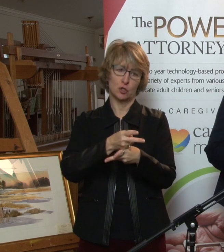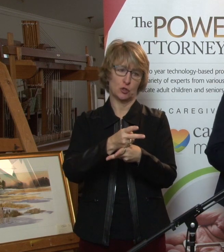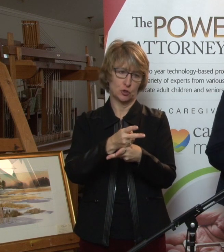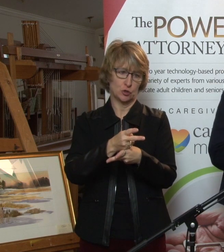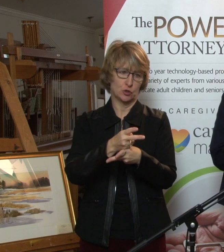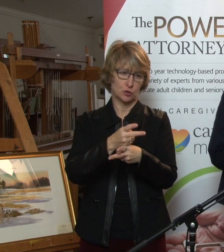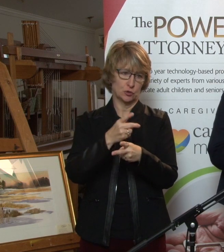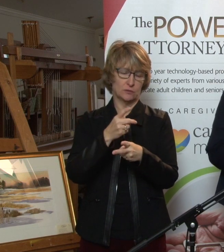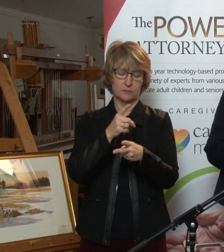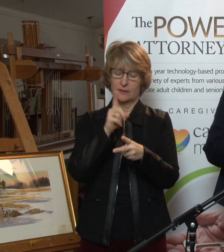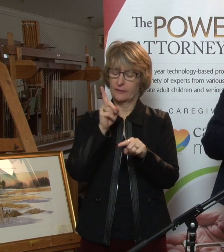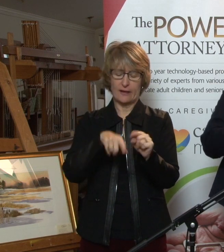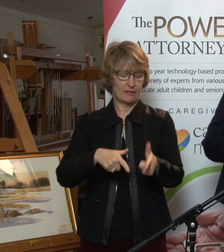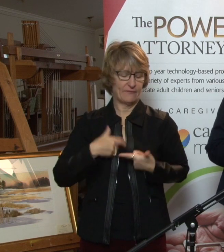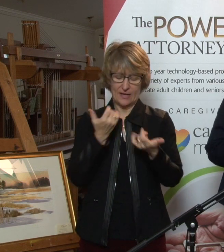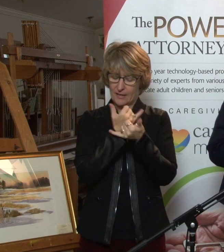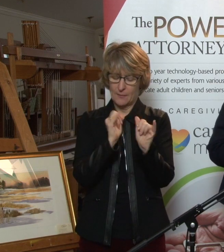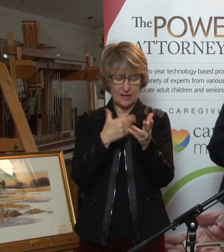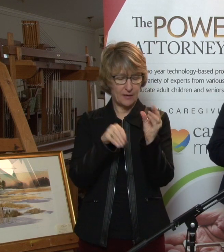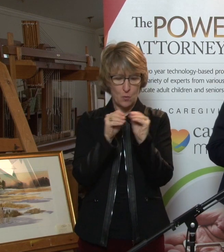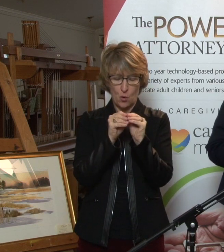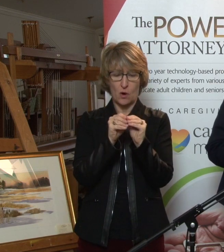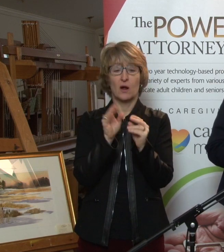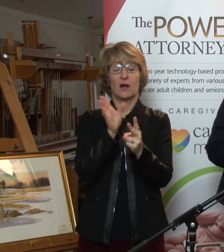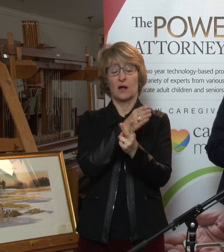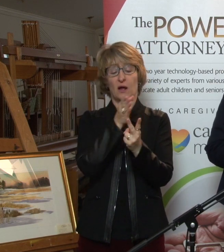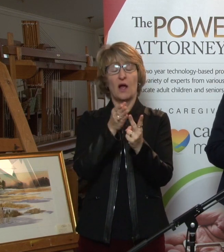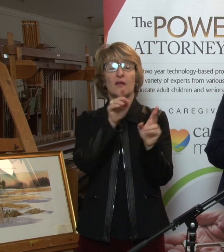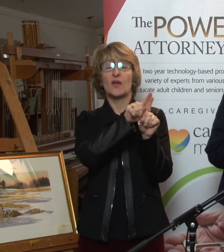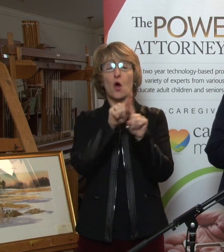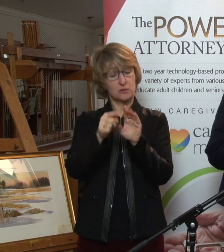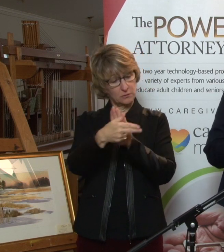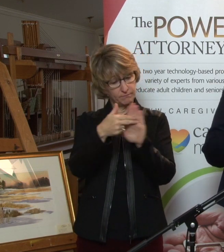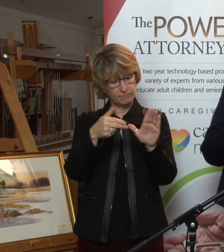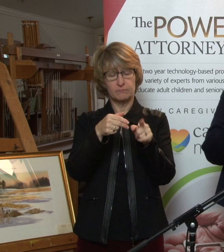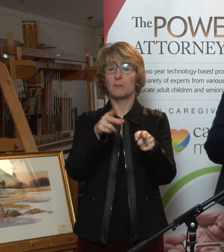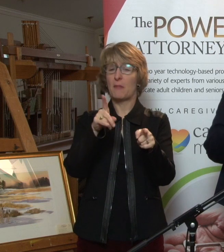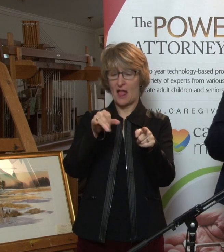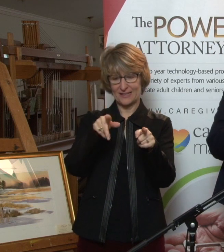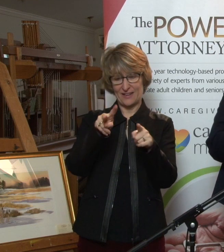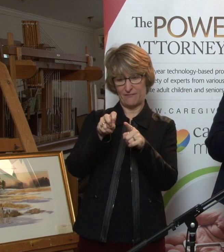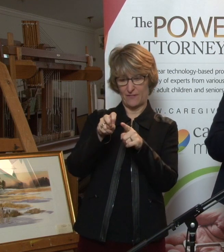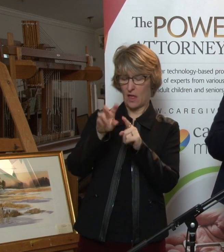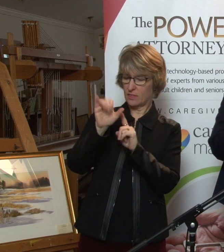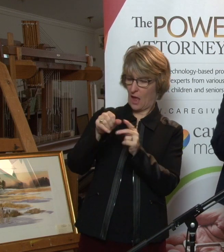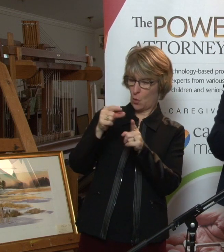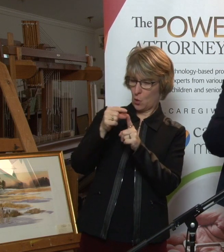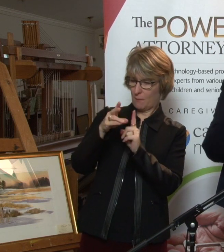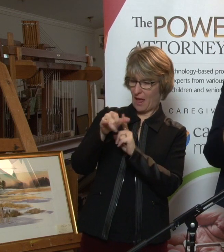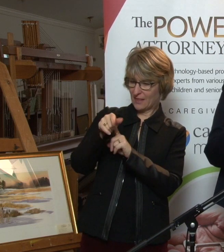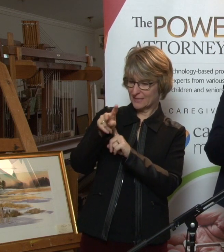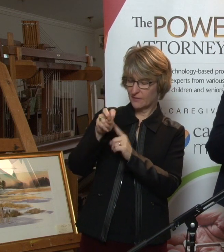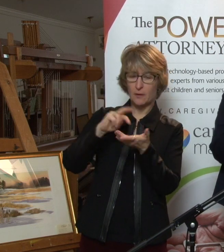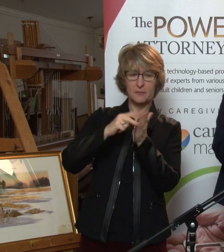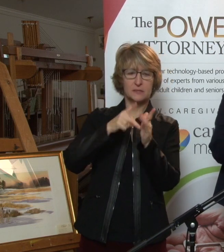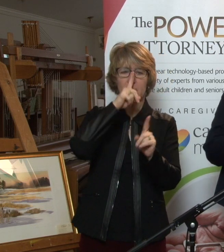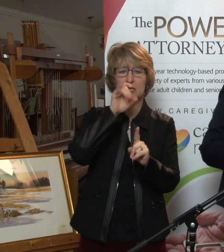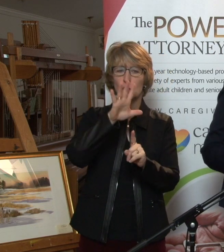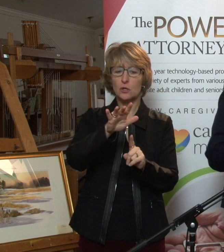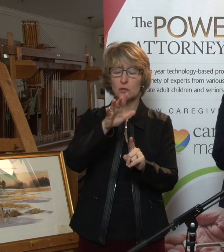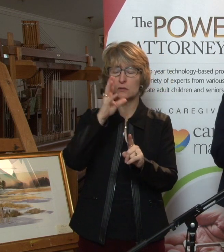time. And they also deemed her palliative. And that word palliative means because she's gone through so much,